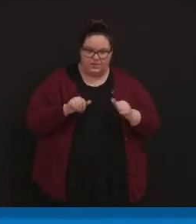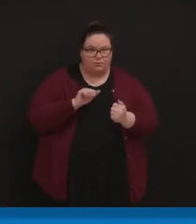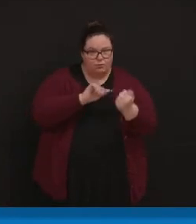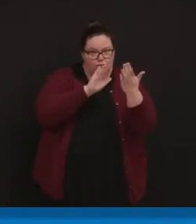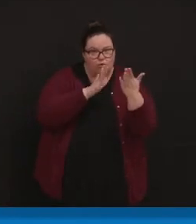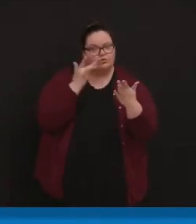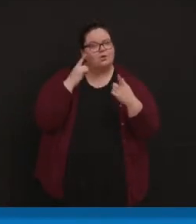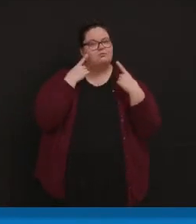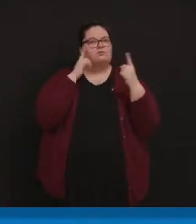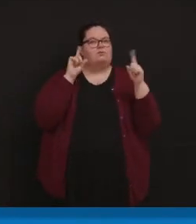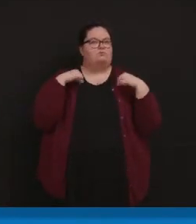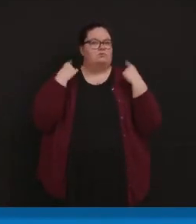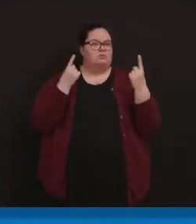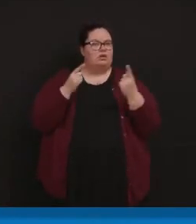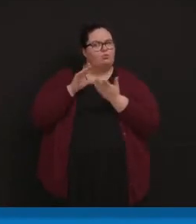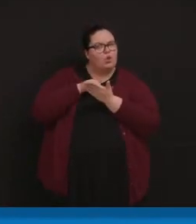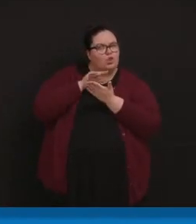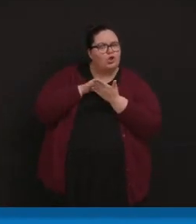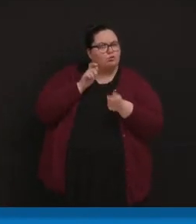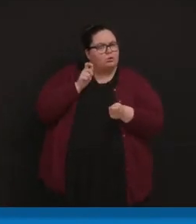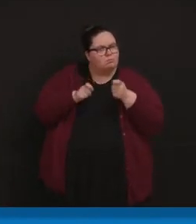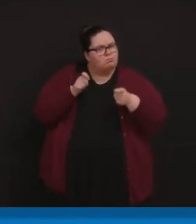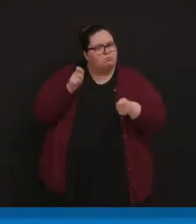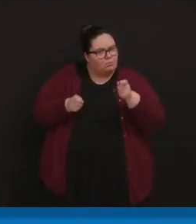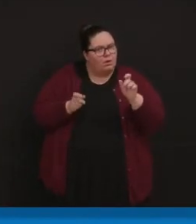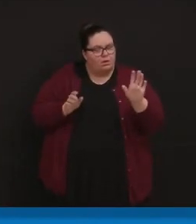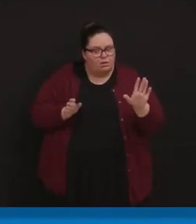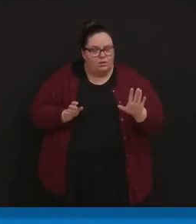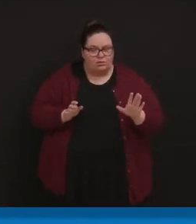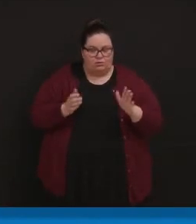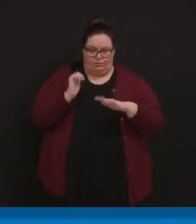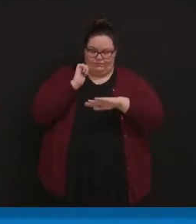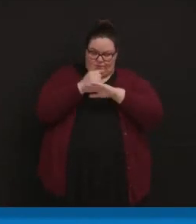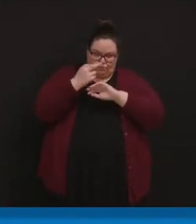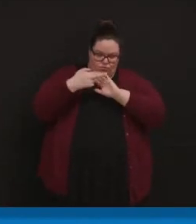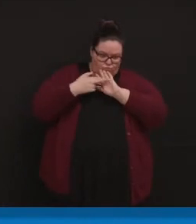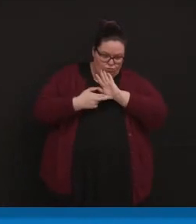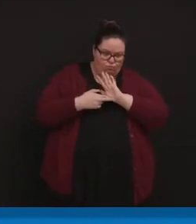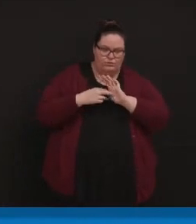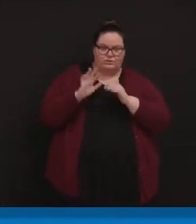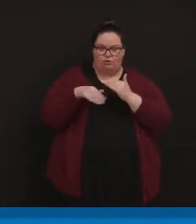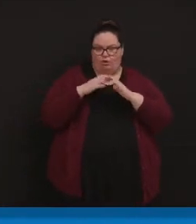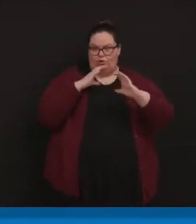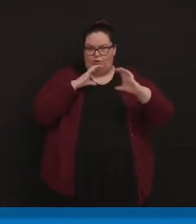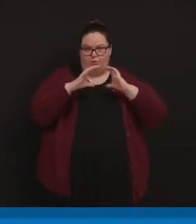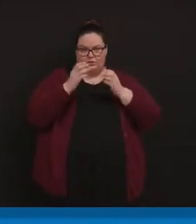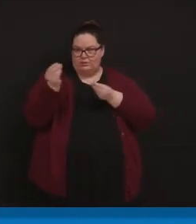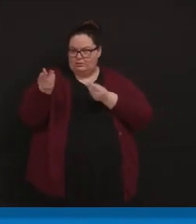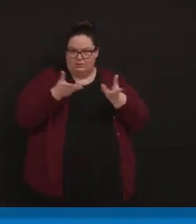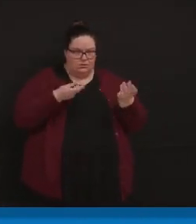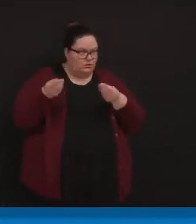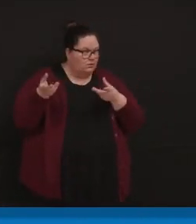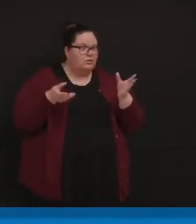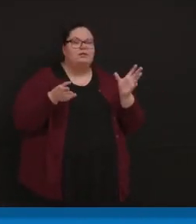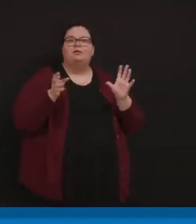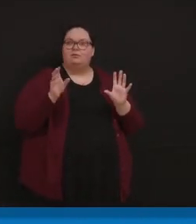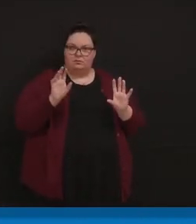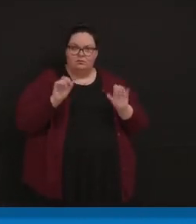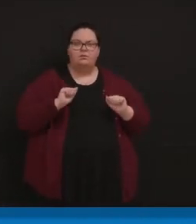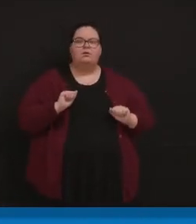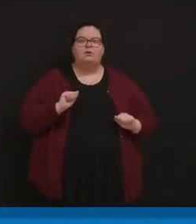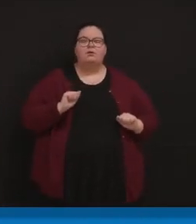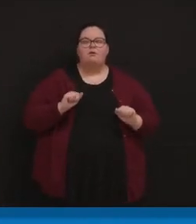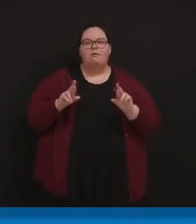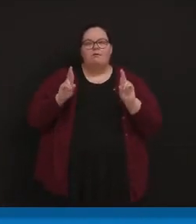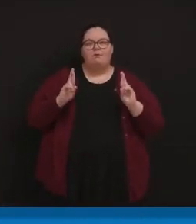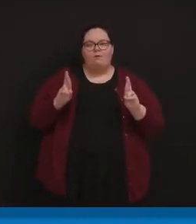and hopefully, again, with all the measures that we have right in place right now and all the communications messaging that we have right now, hopefully we